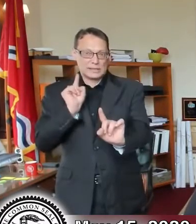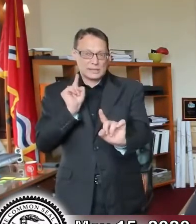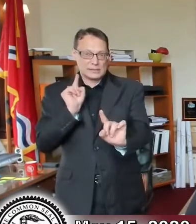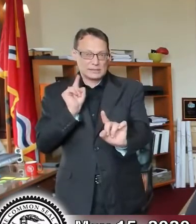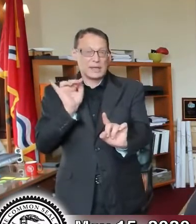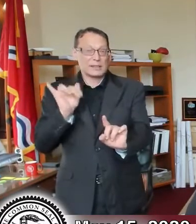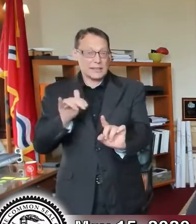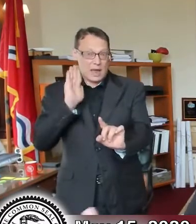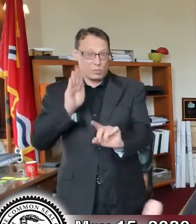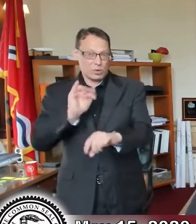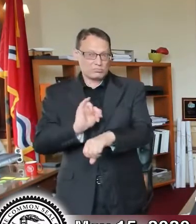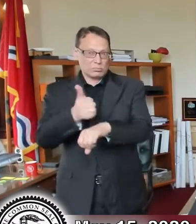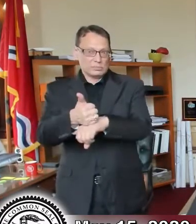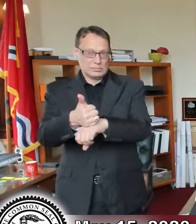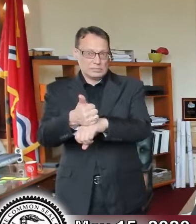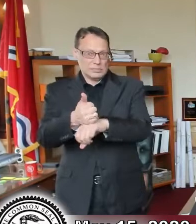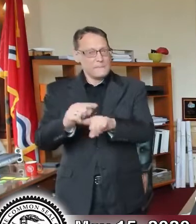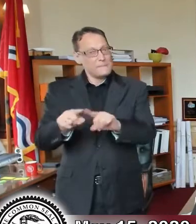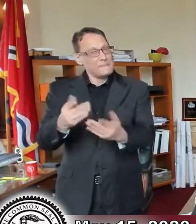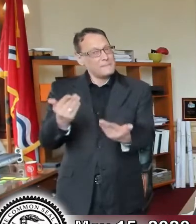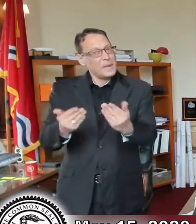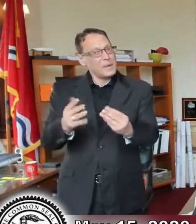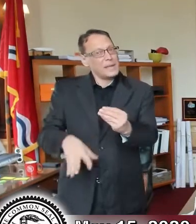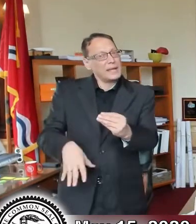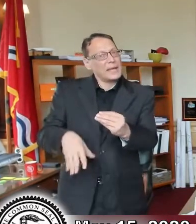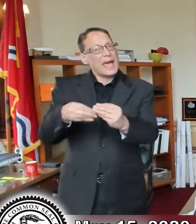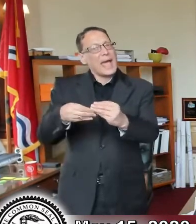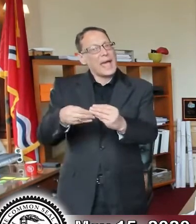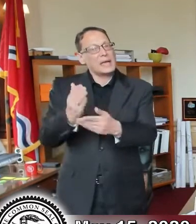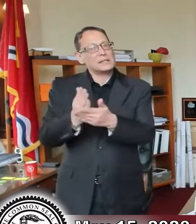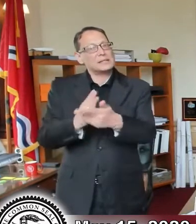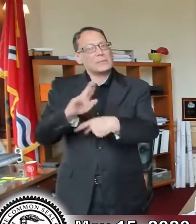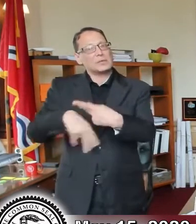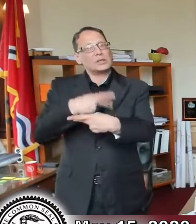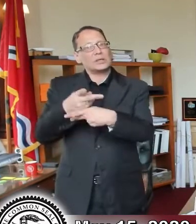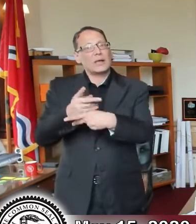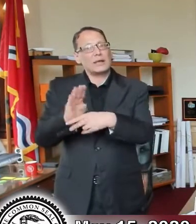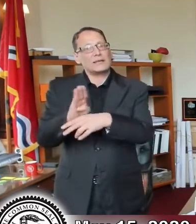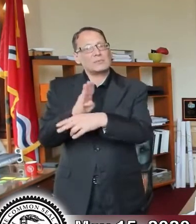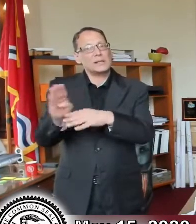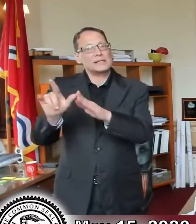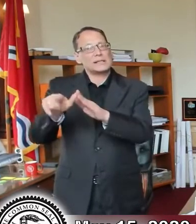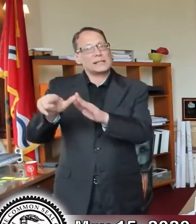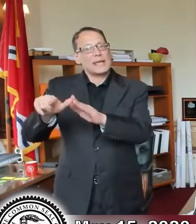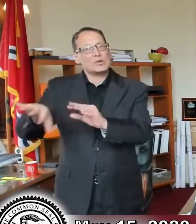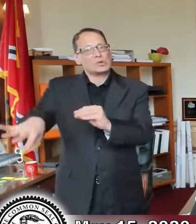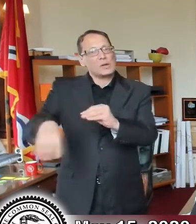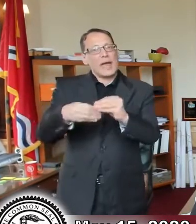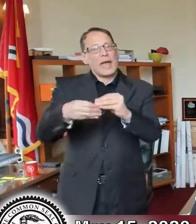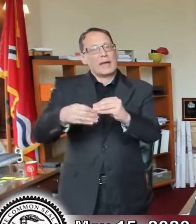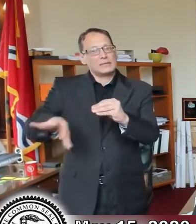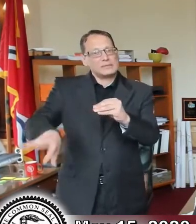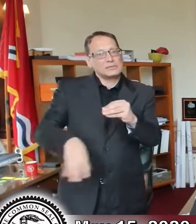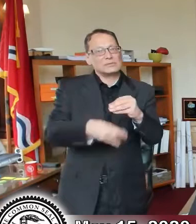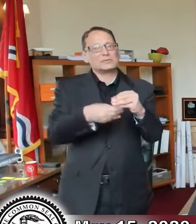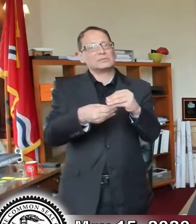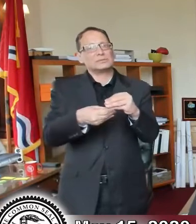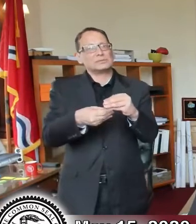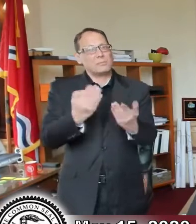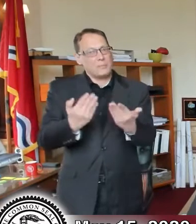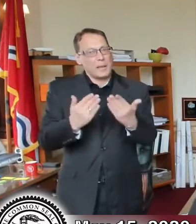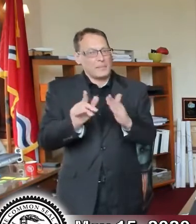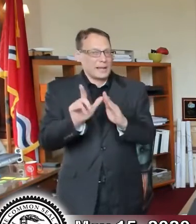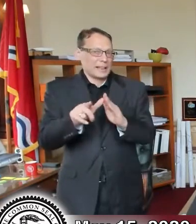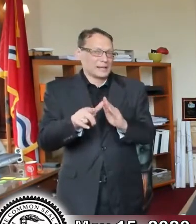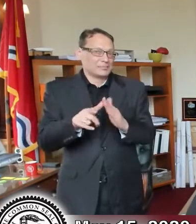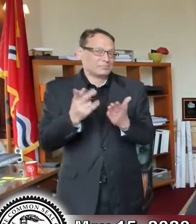in place. But we may add some business types to the phase 1 who might be able to open